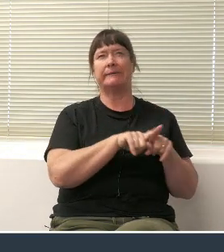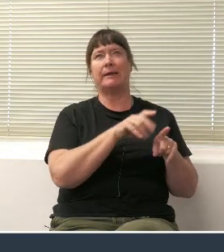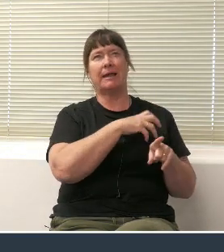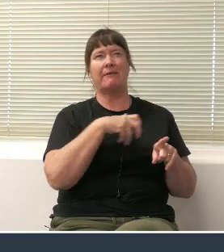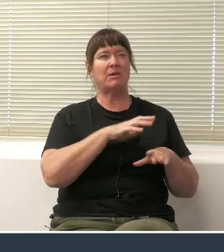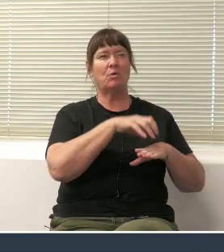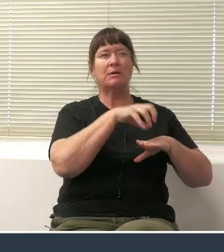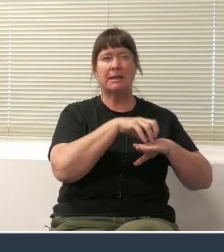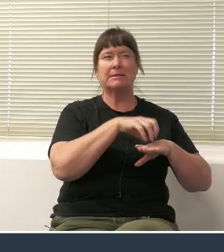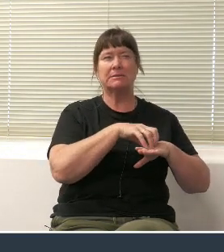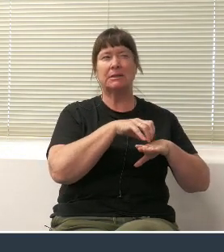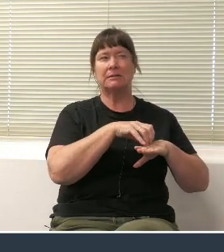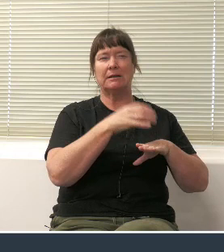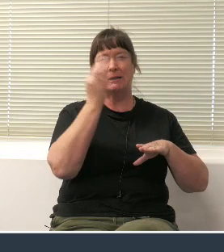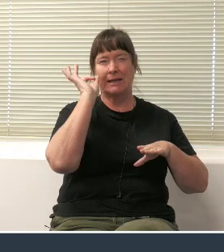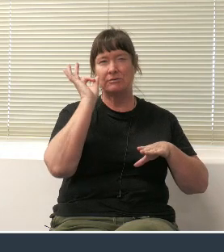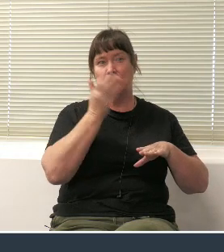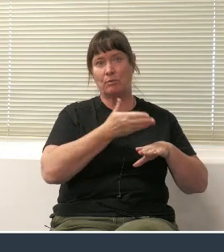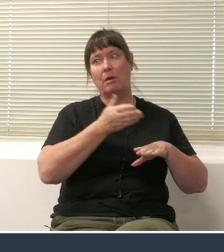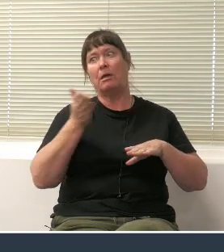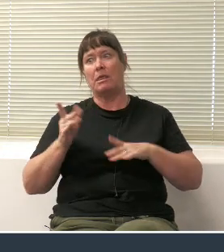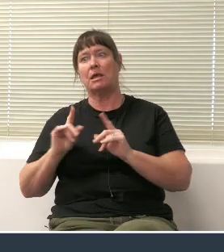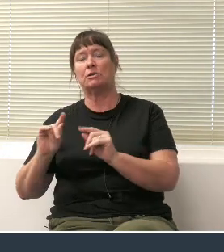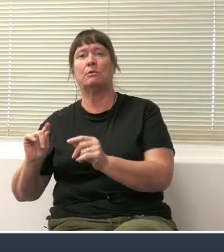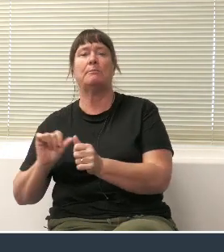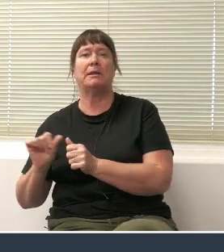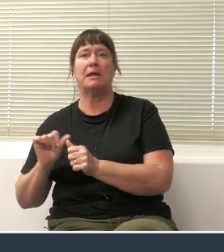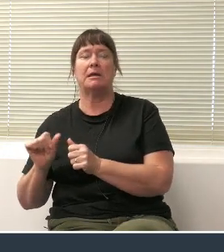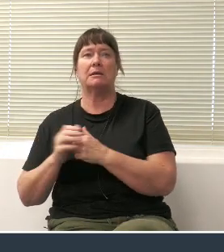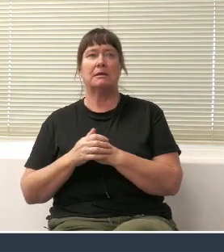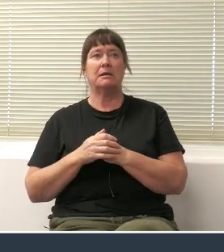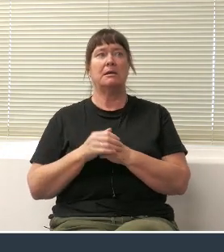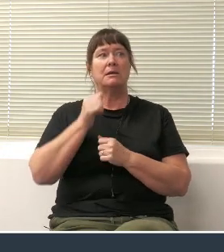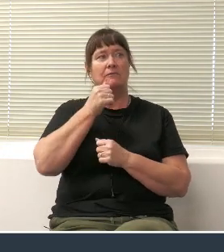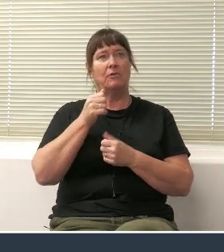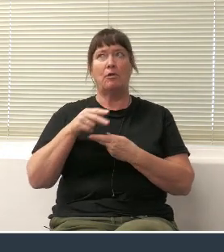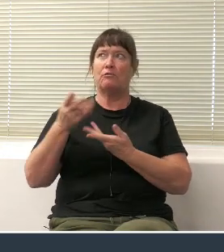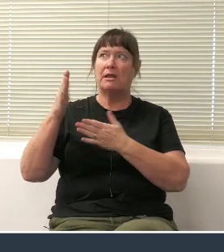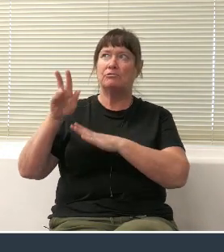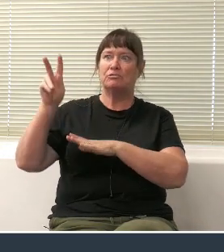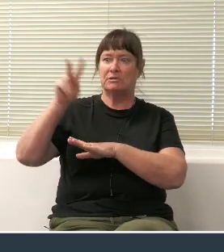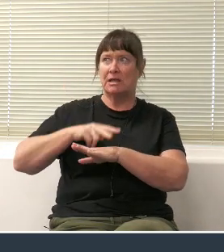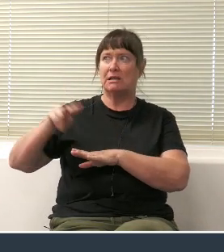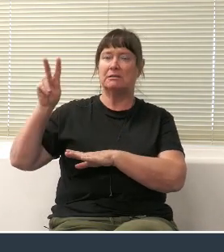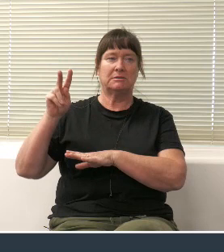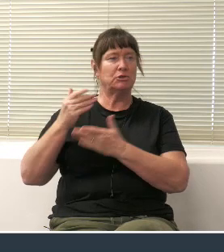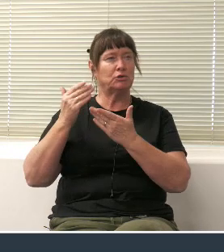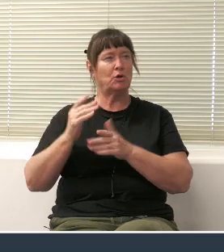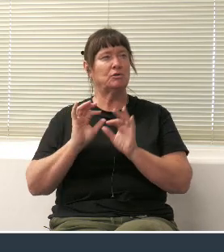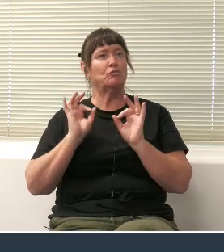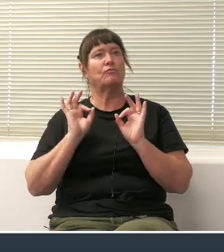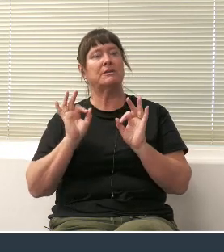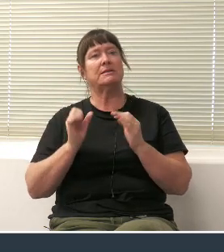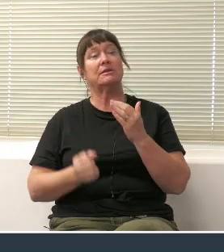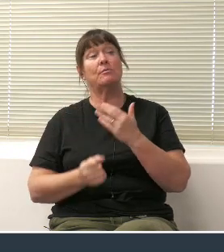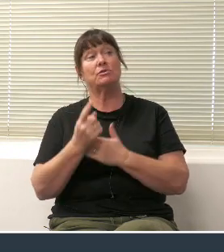can. And I think it will be, when we look around the country, it demonstrates great opportunities